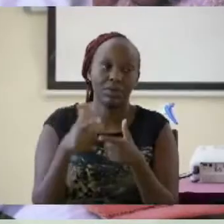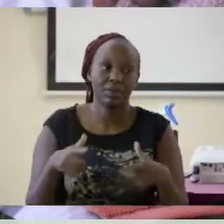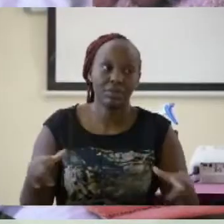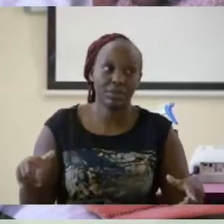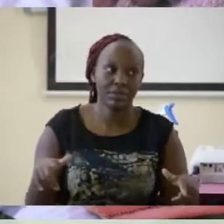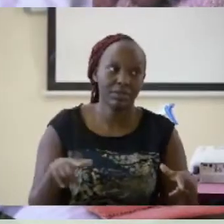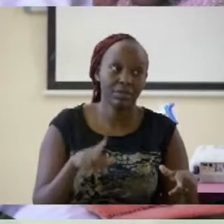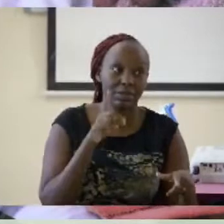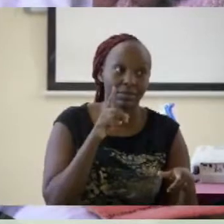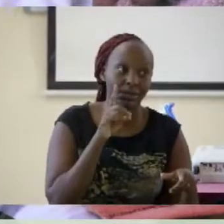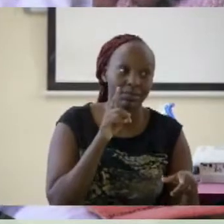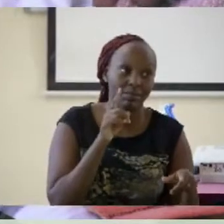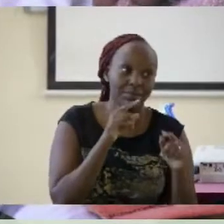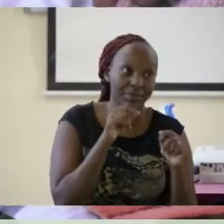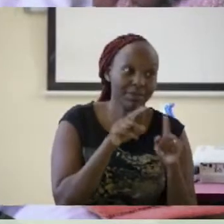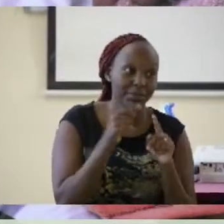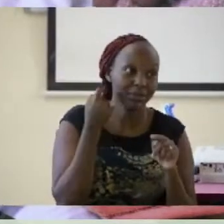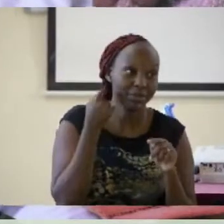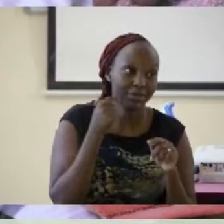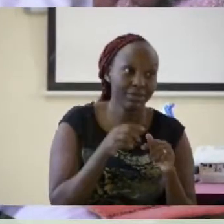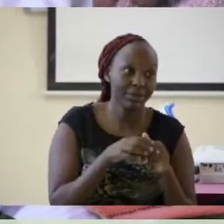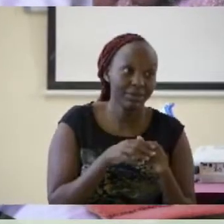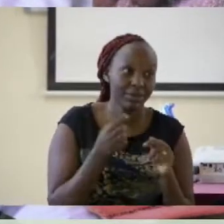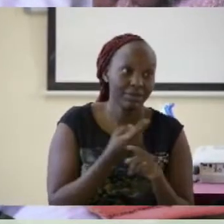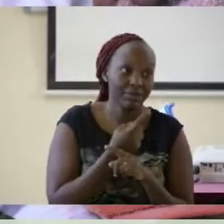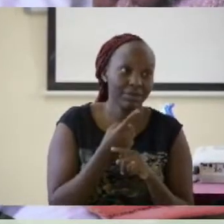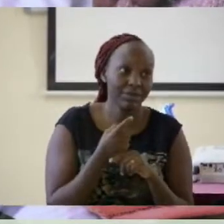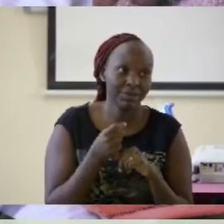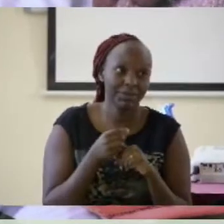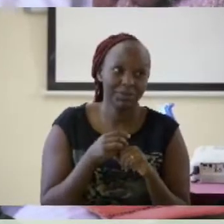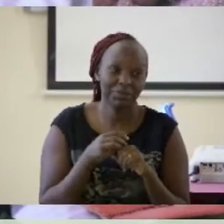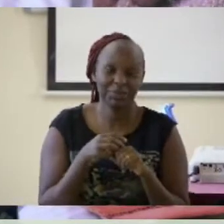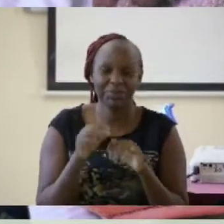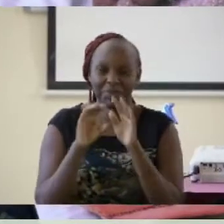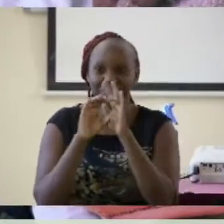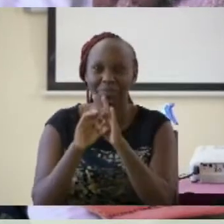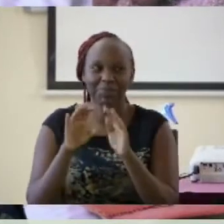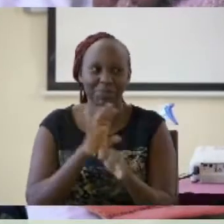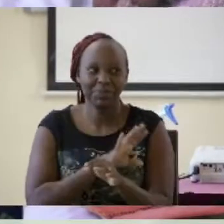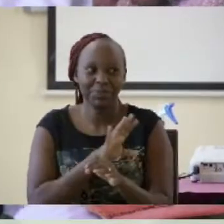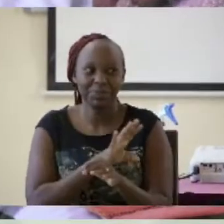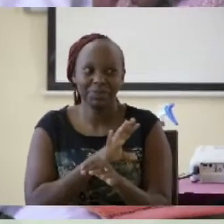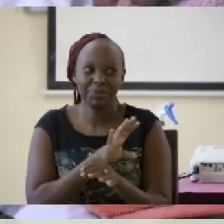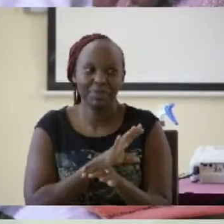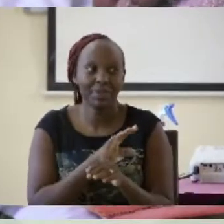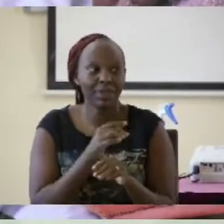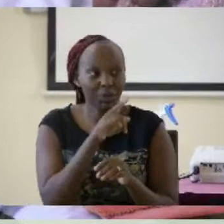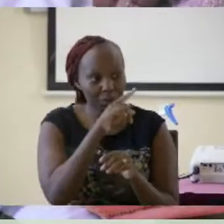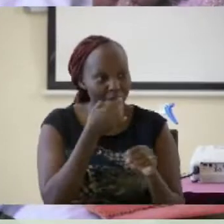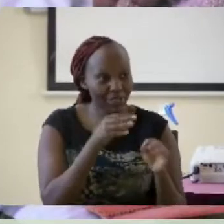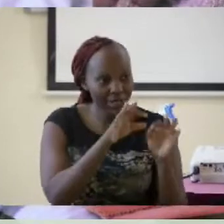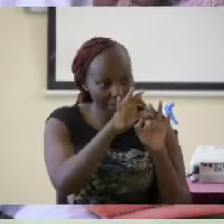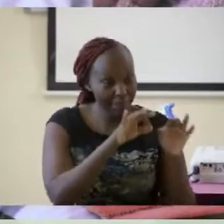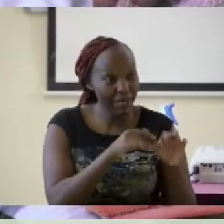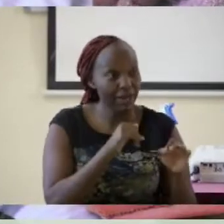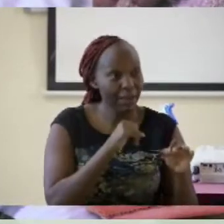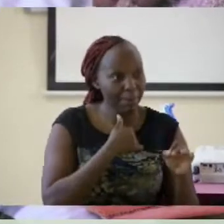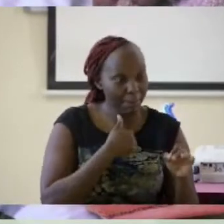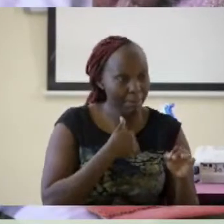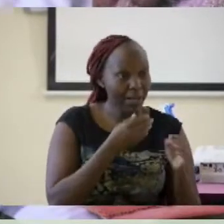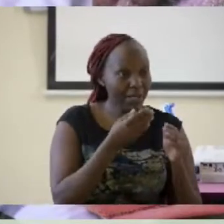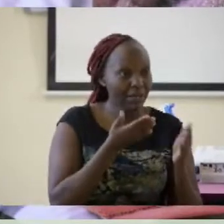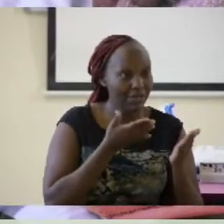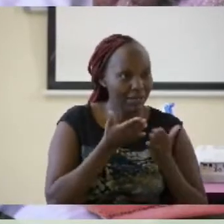to teach special groups about their rights. For example, women, about their right to property and